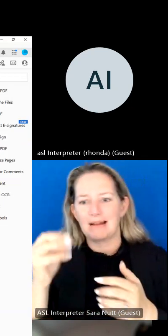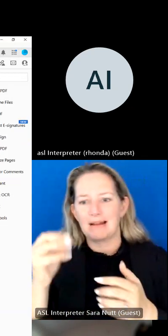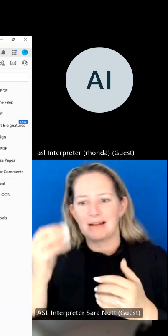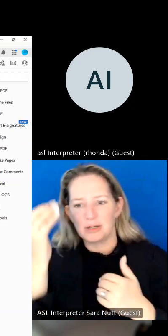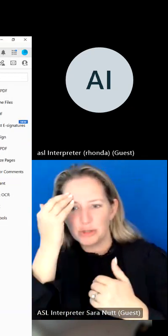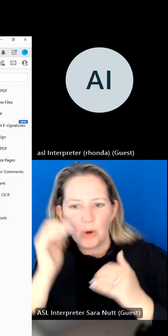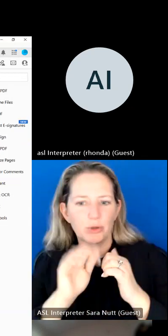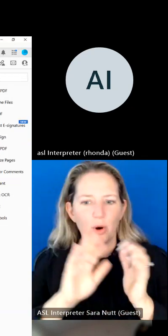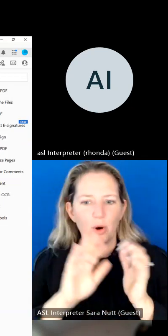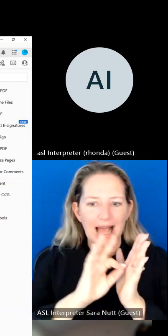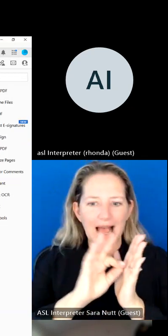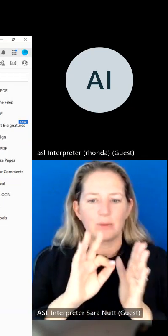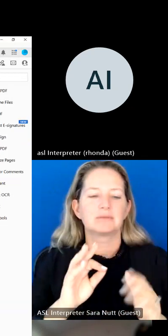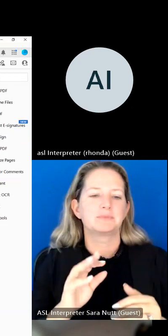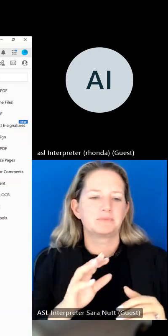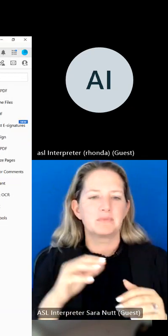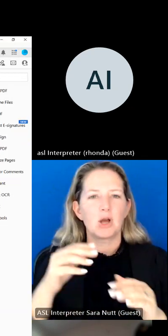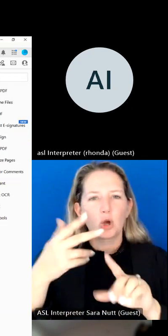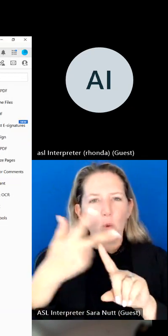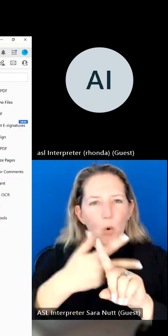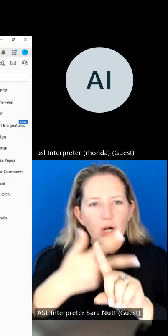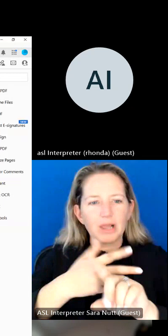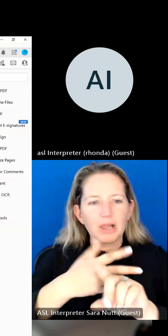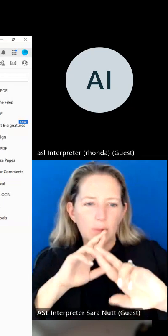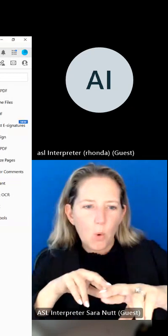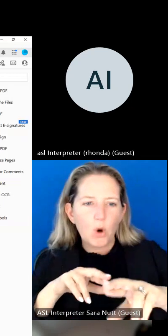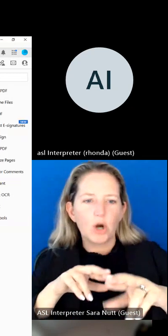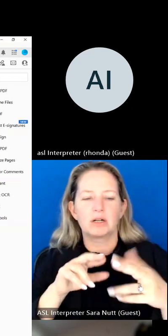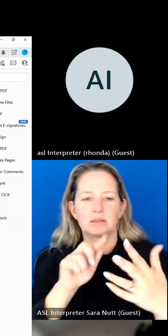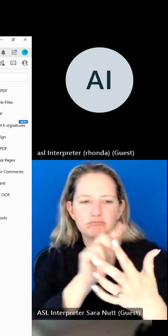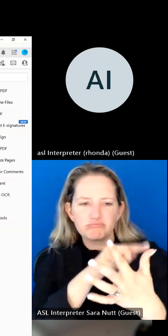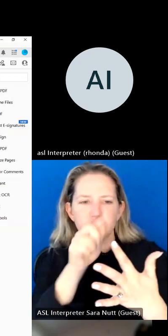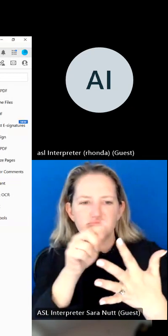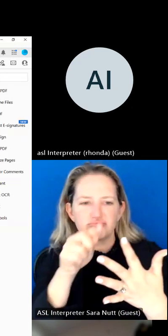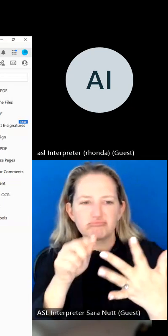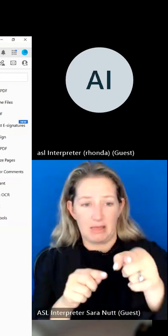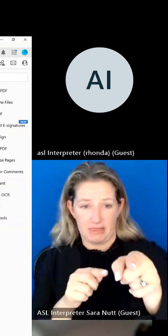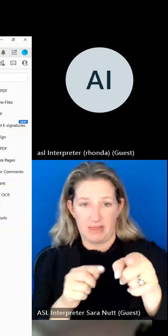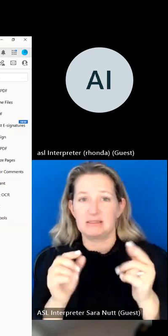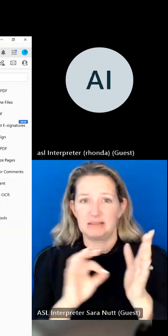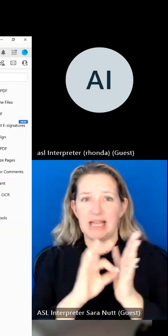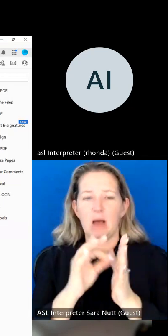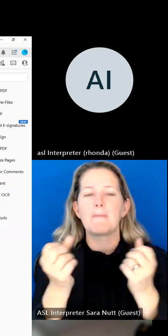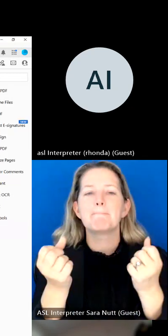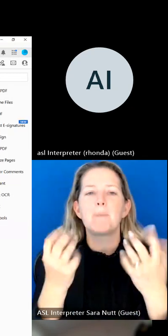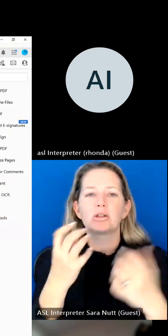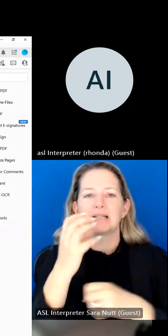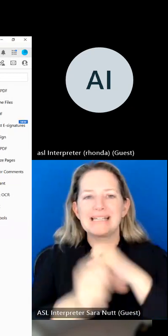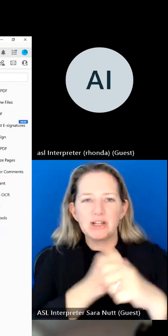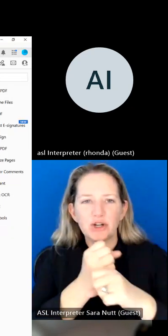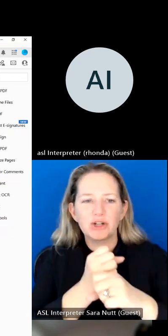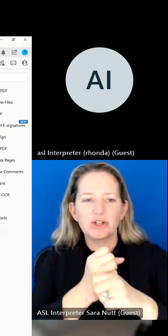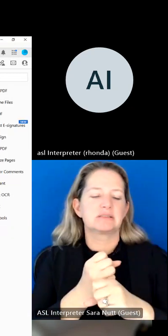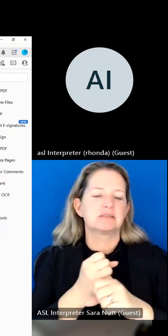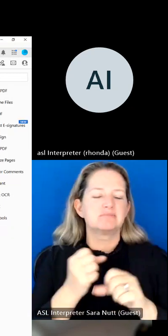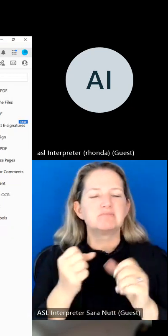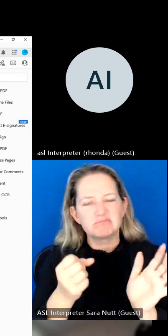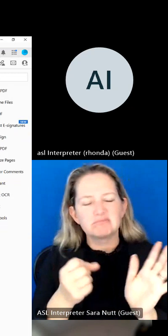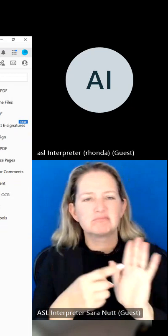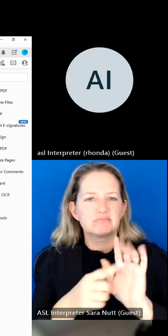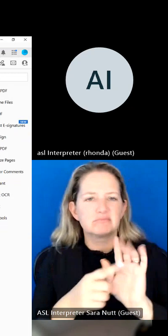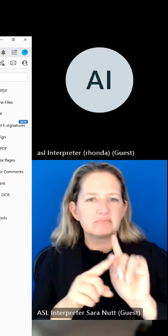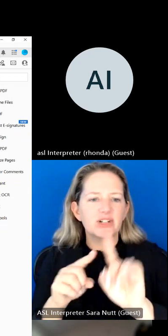quarterly report. And so they give you different examples. And here's a multi-year account. So they give you examples and show you how it's